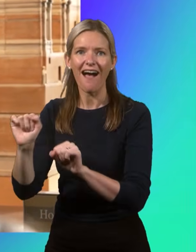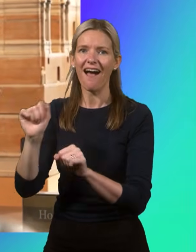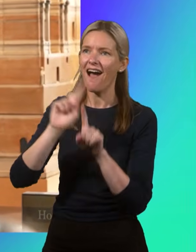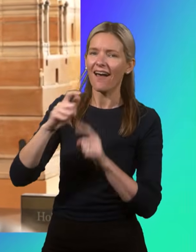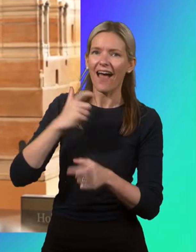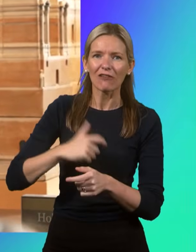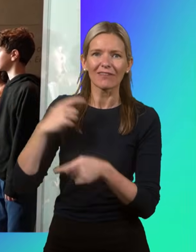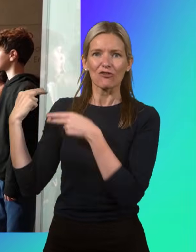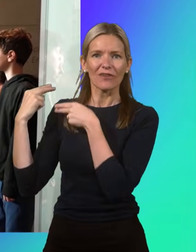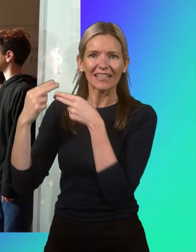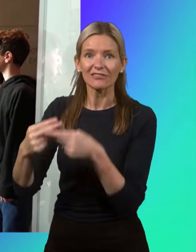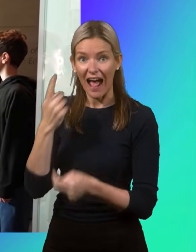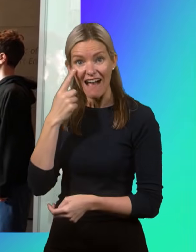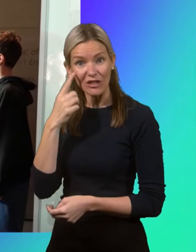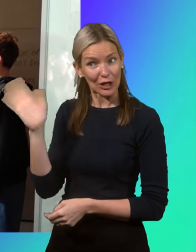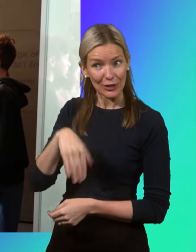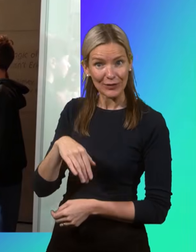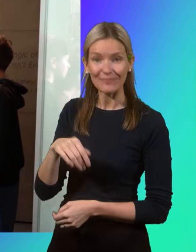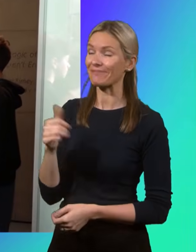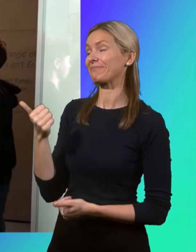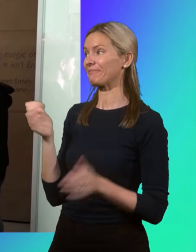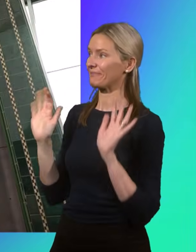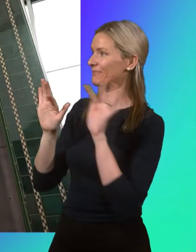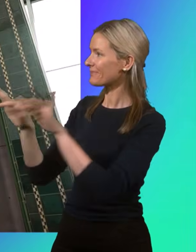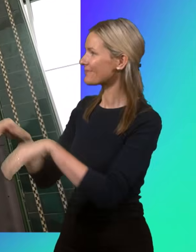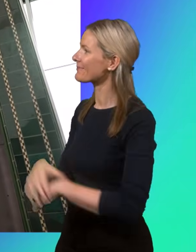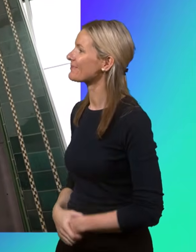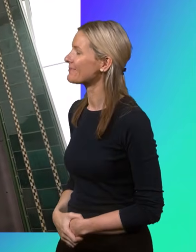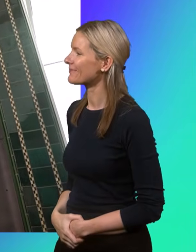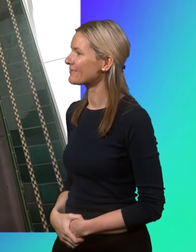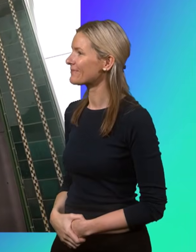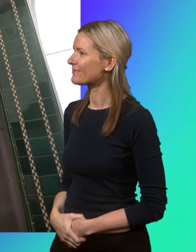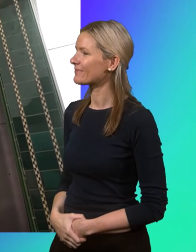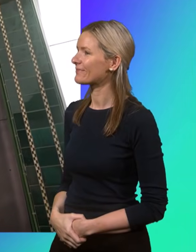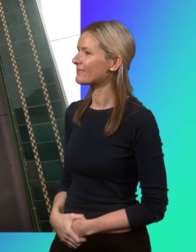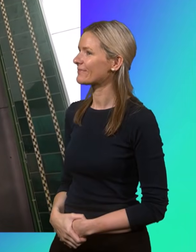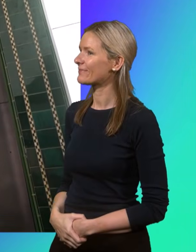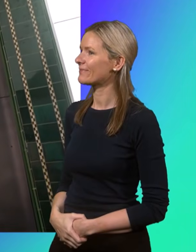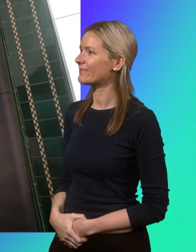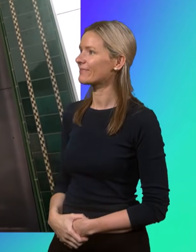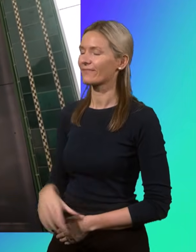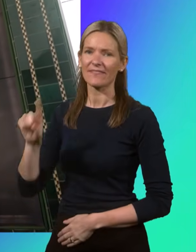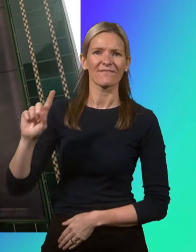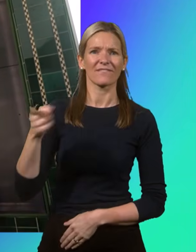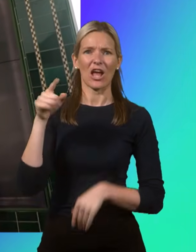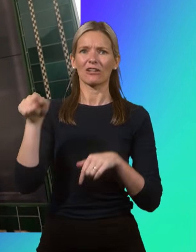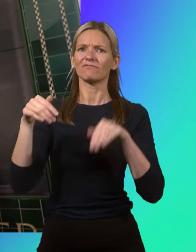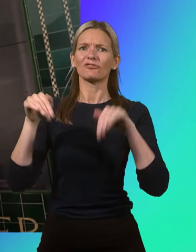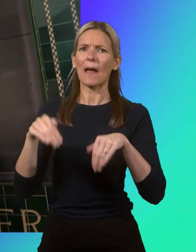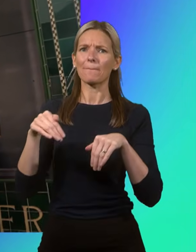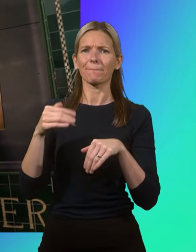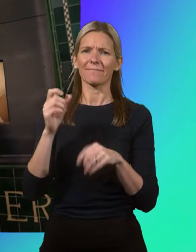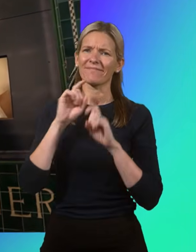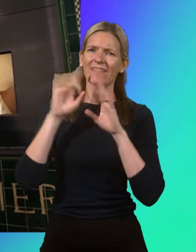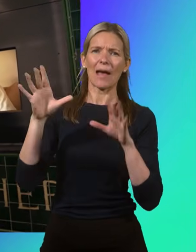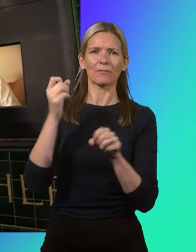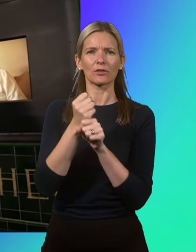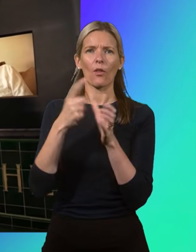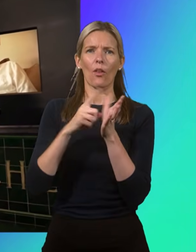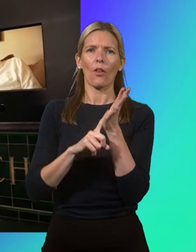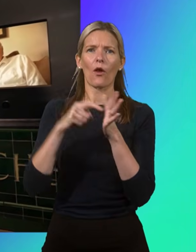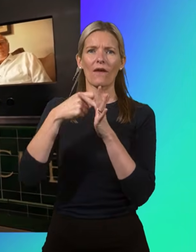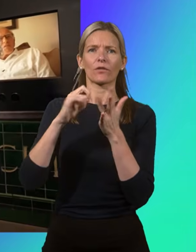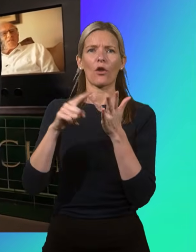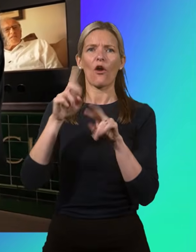heritage. Should we go and take a look? Let's go! So this is the shop front of Galkoff's Jewish Kosher Butcher Shop. It